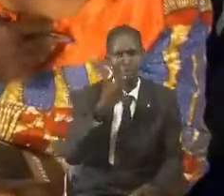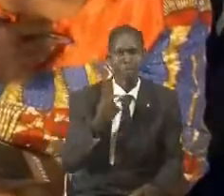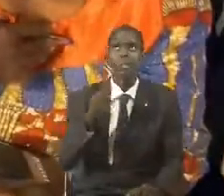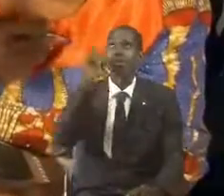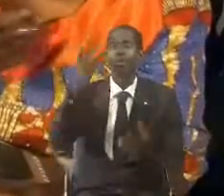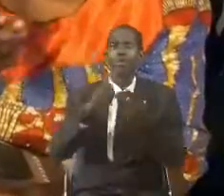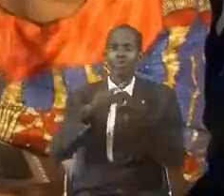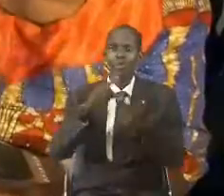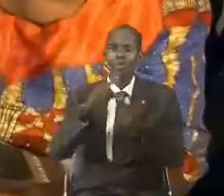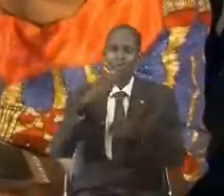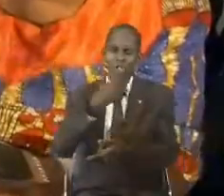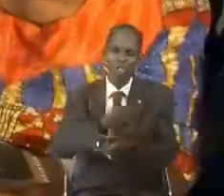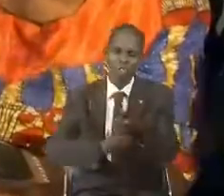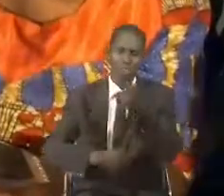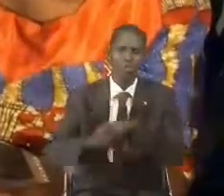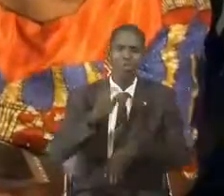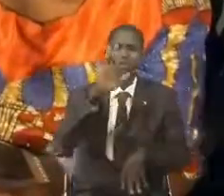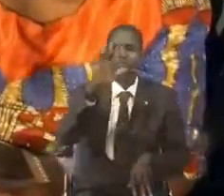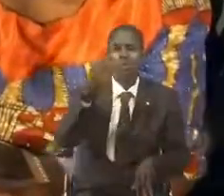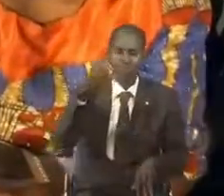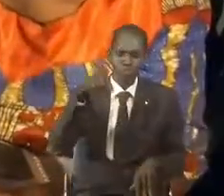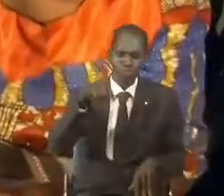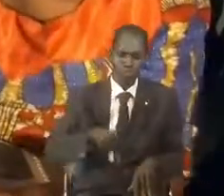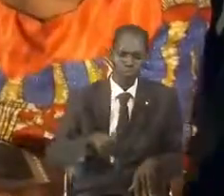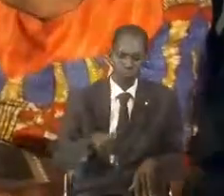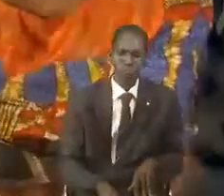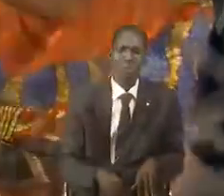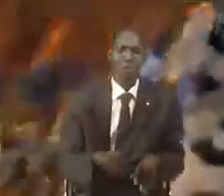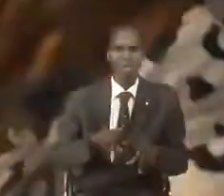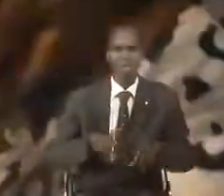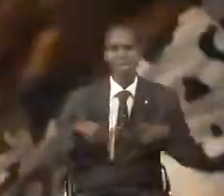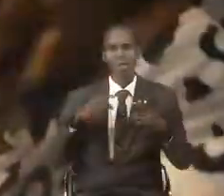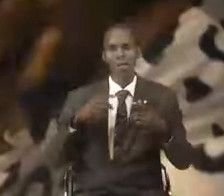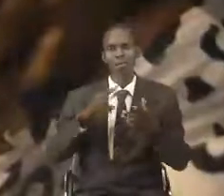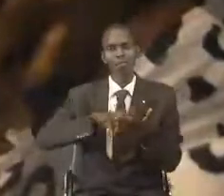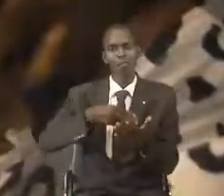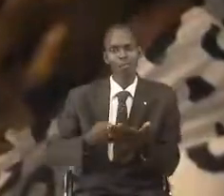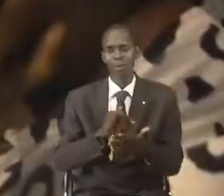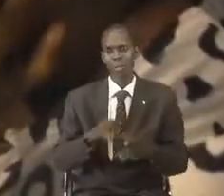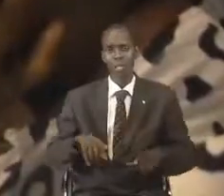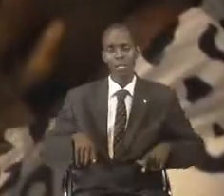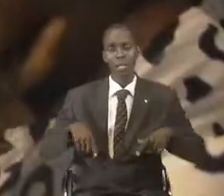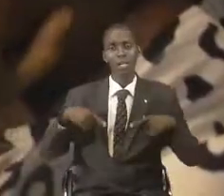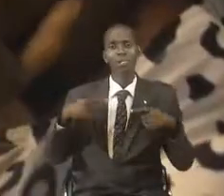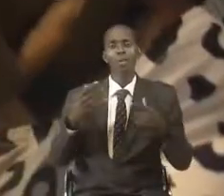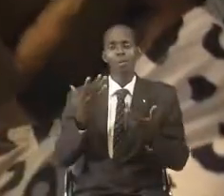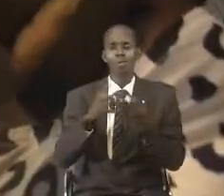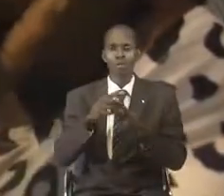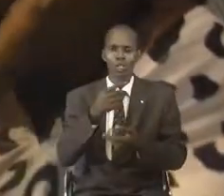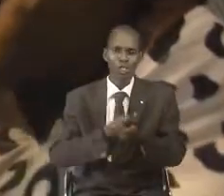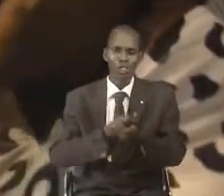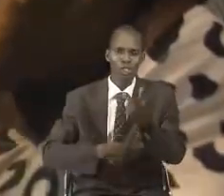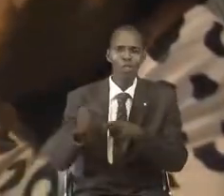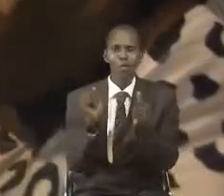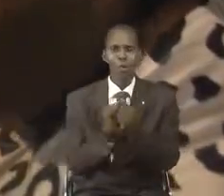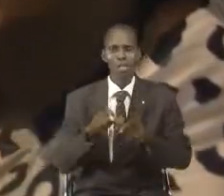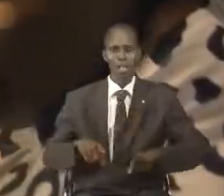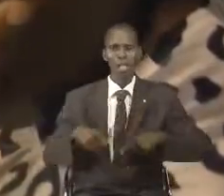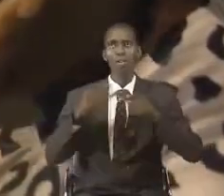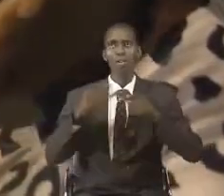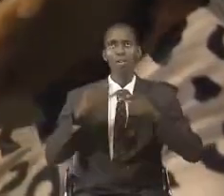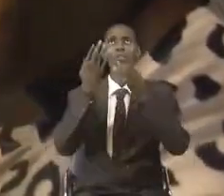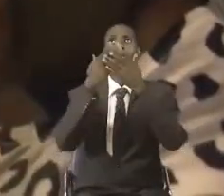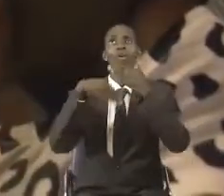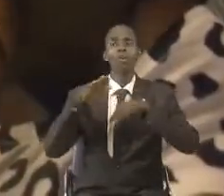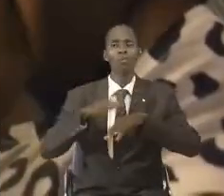you. I want to exchange your downtrodden life. I want to exchange your pitiable life